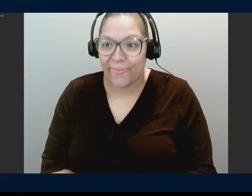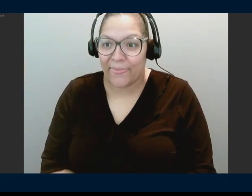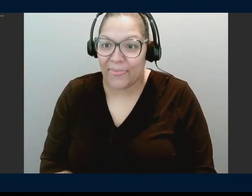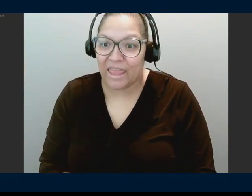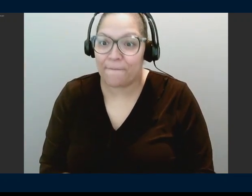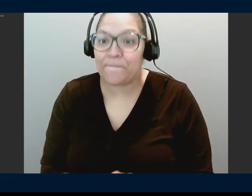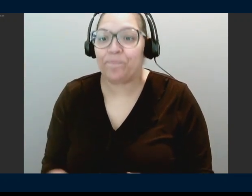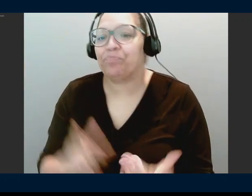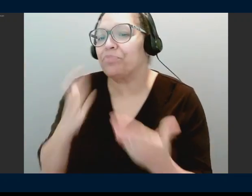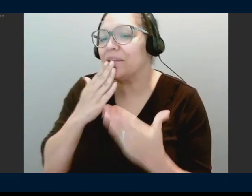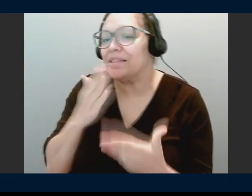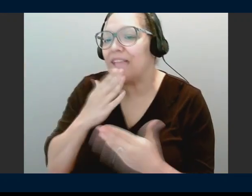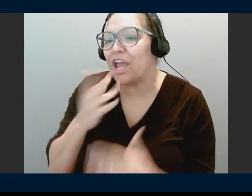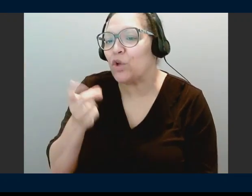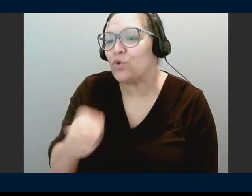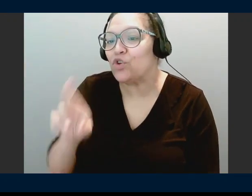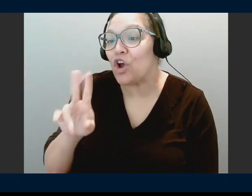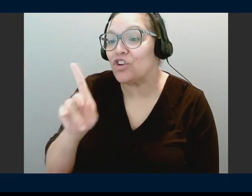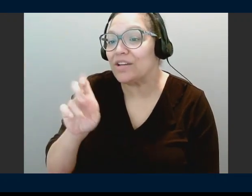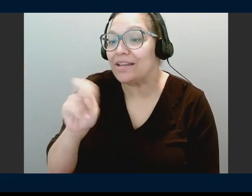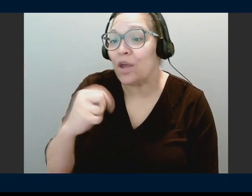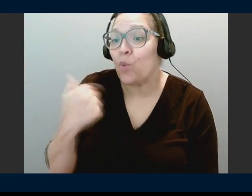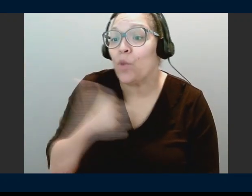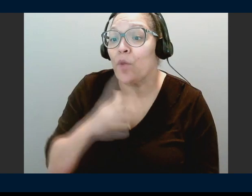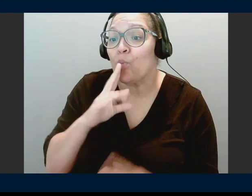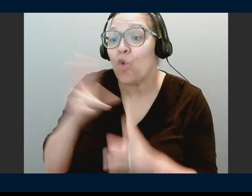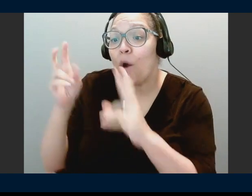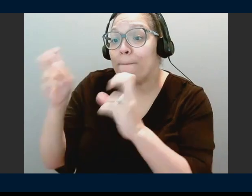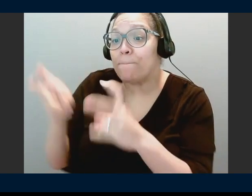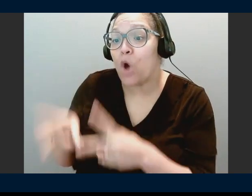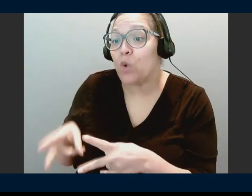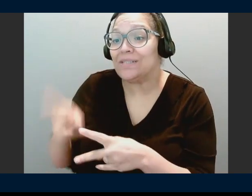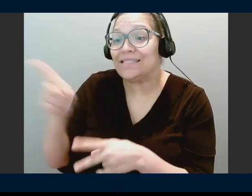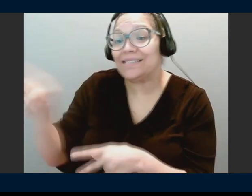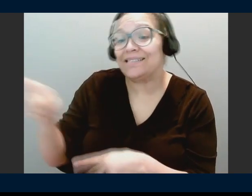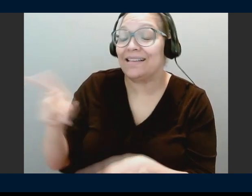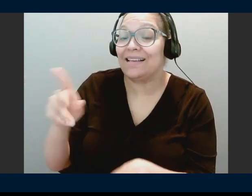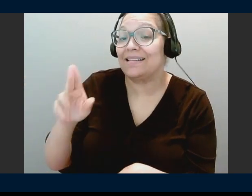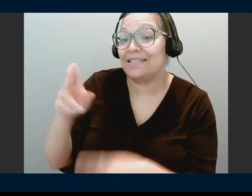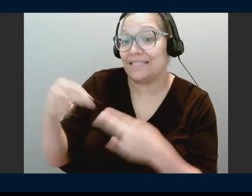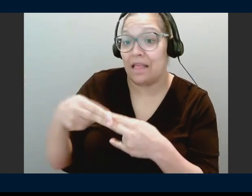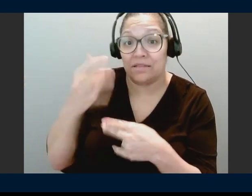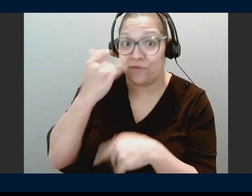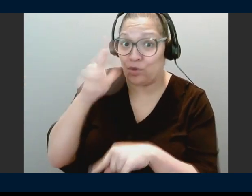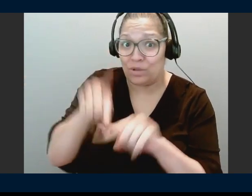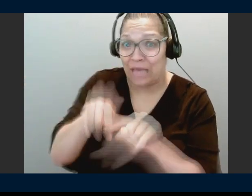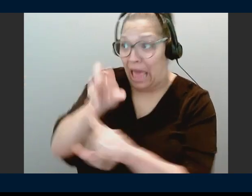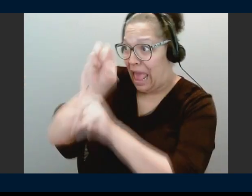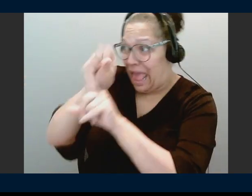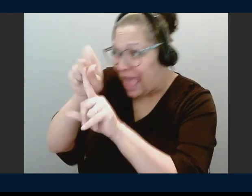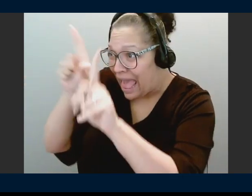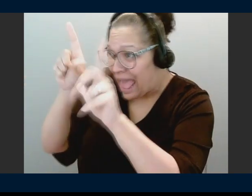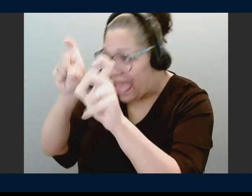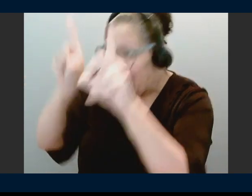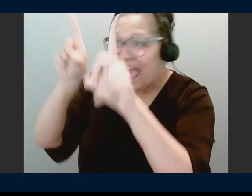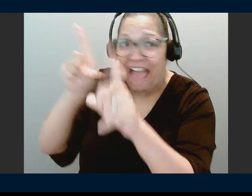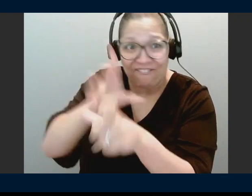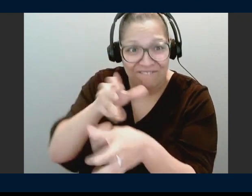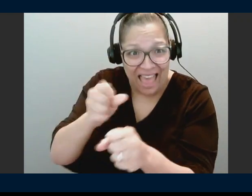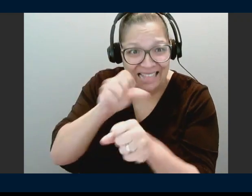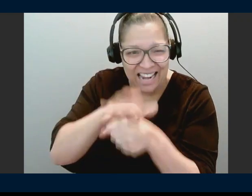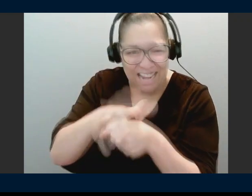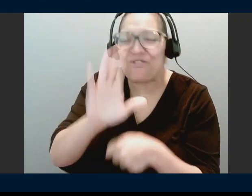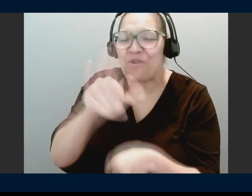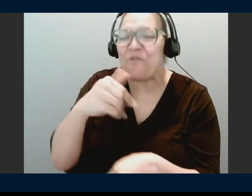Thank you, Dr. Keene. We will also be posting these slides, and so if you can't grab those QR codes fast enough, don't worry, we will make these